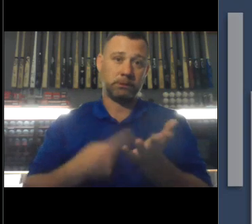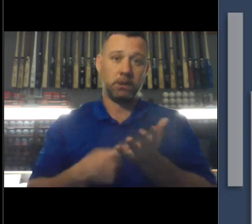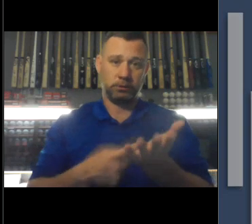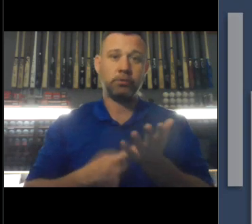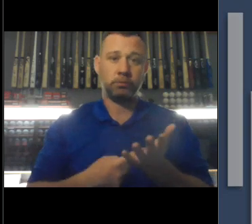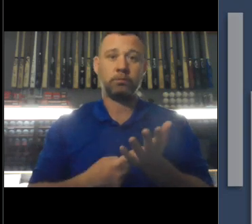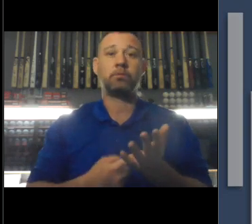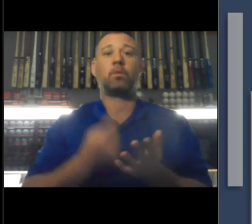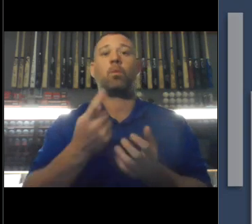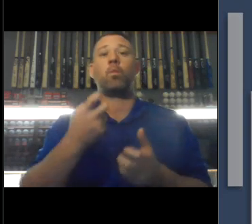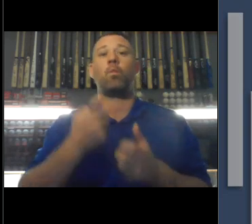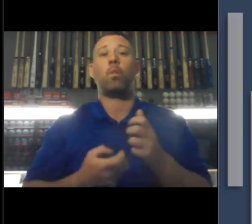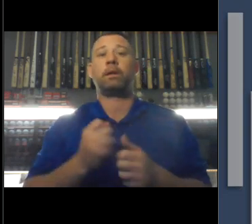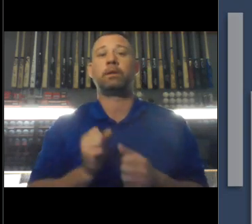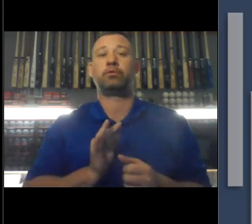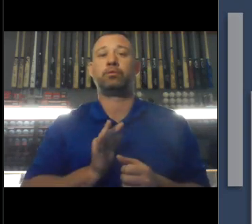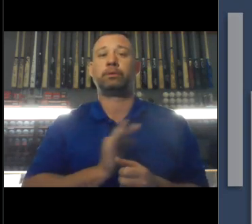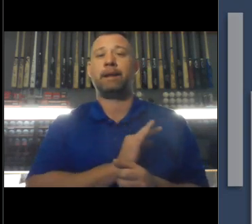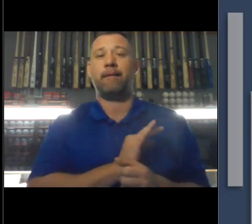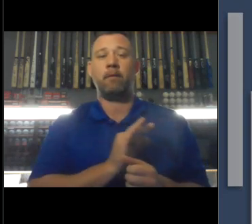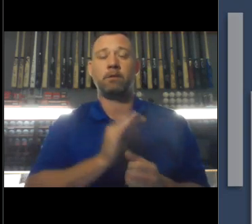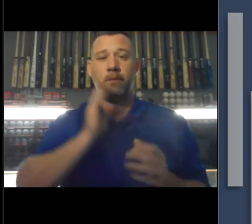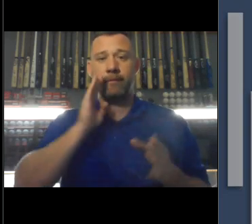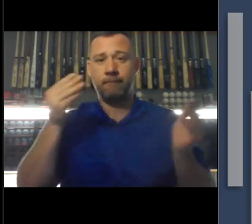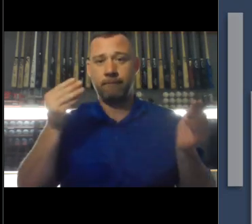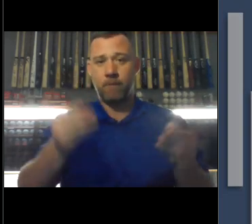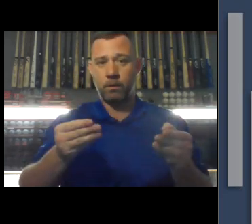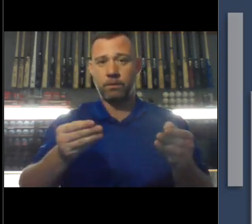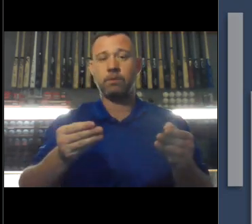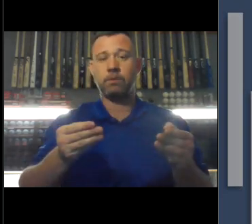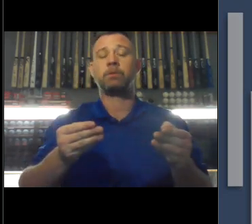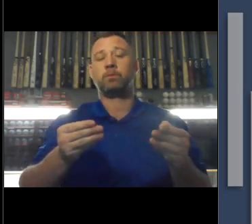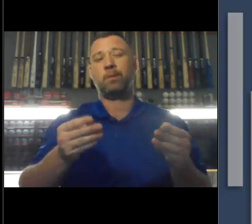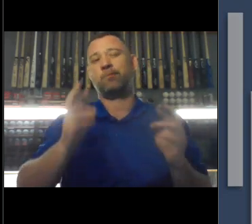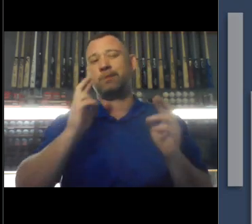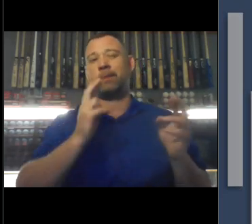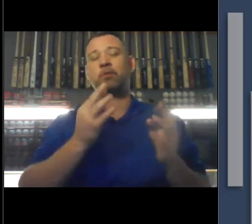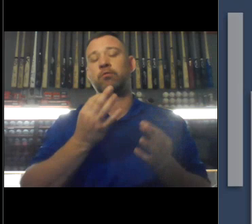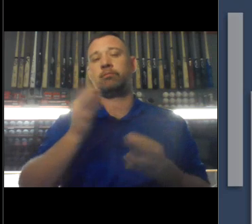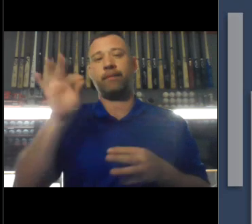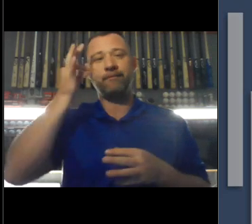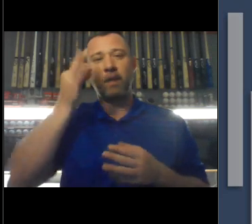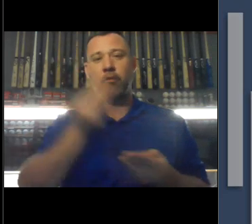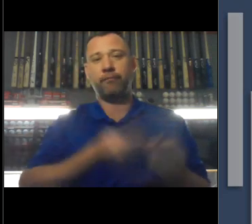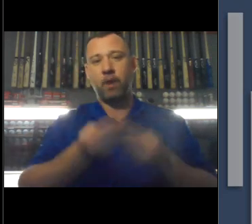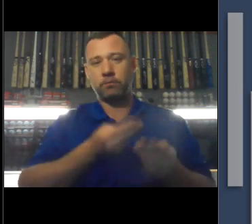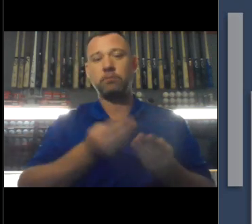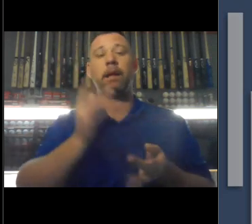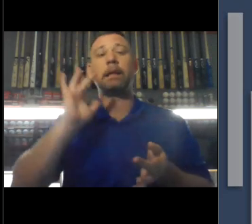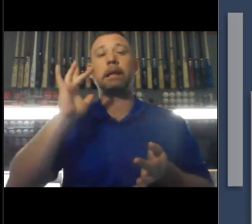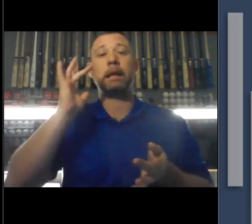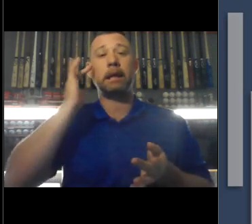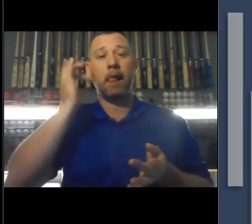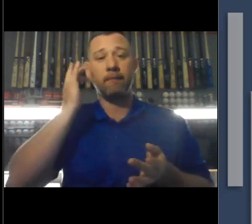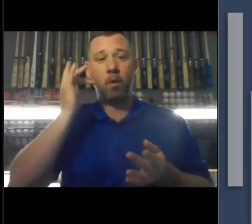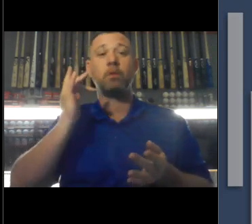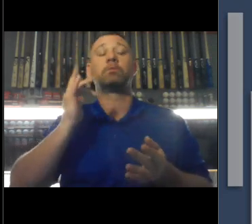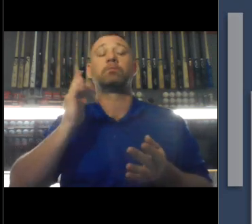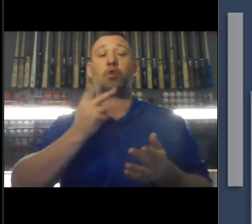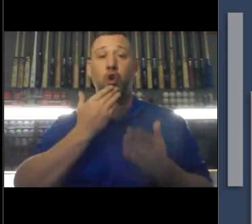of the issues that staff has been focusing on with respect to federal funds is ensuring that California is well positioned to compete